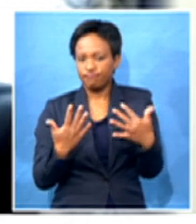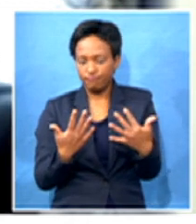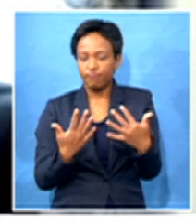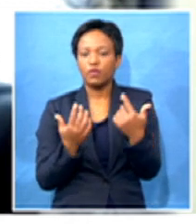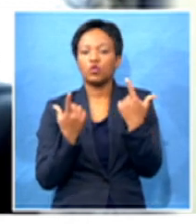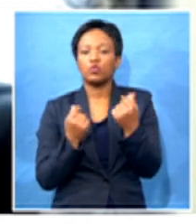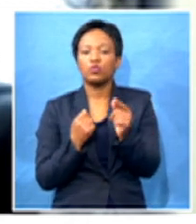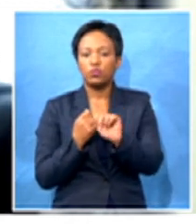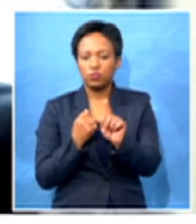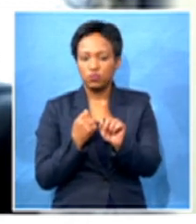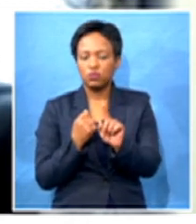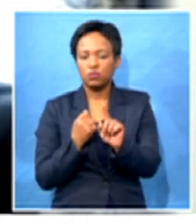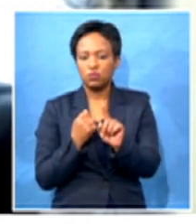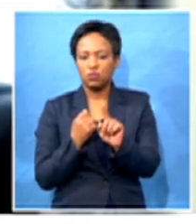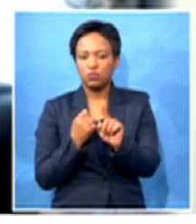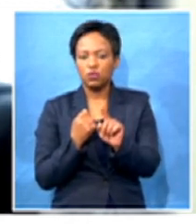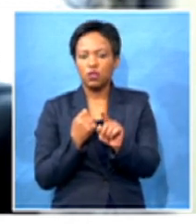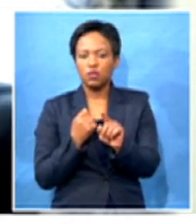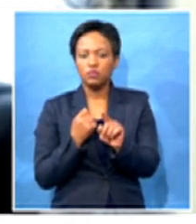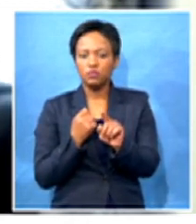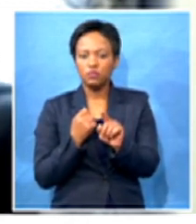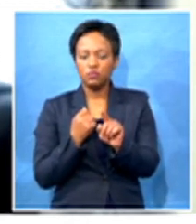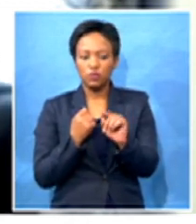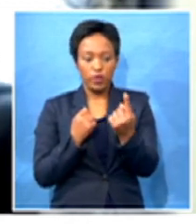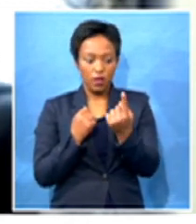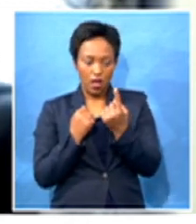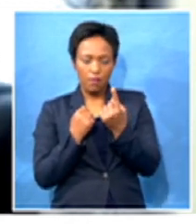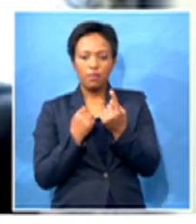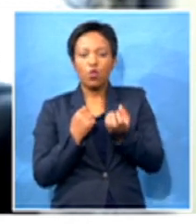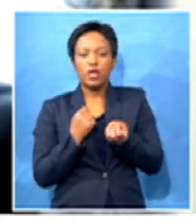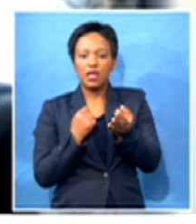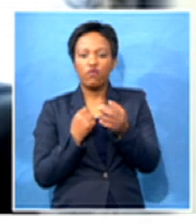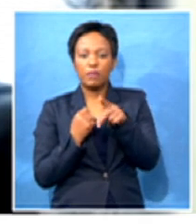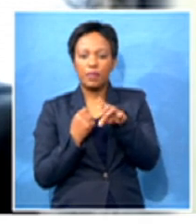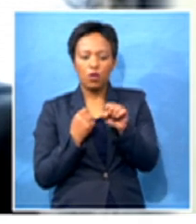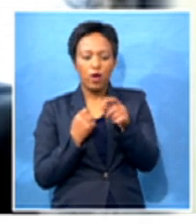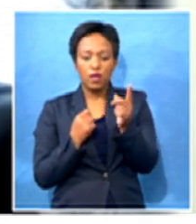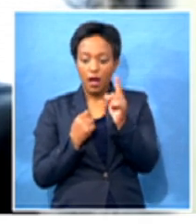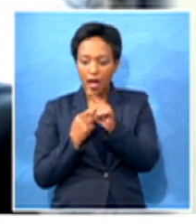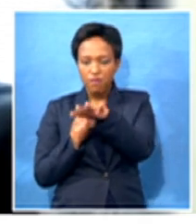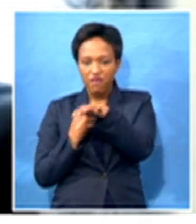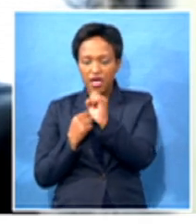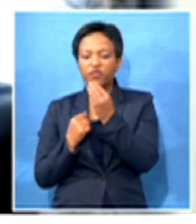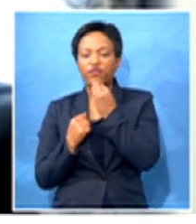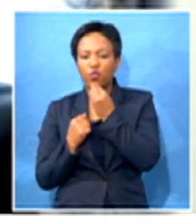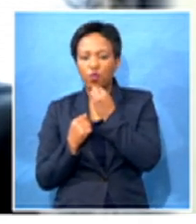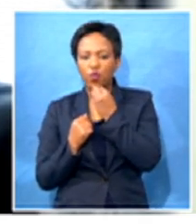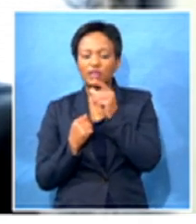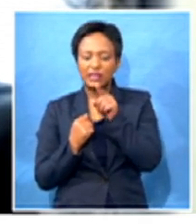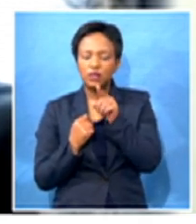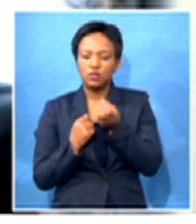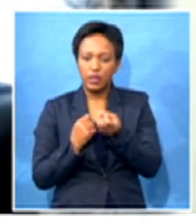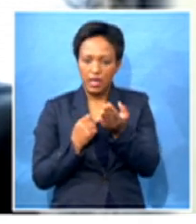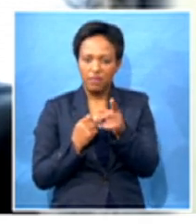to give them PPEs when they come to fetch, when they come to get their food.